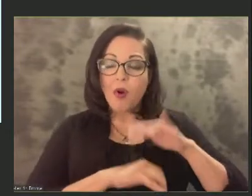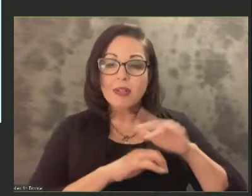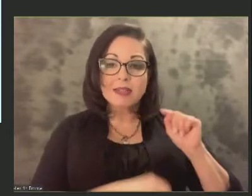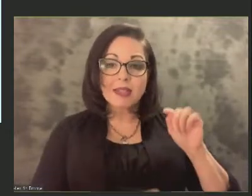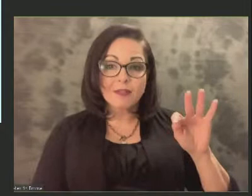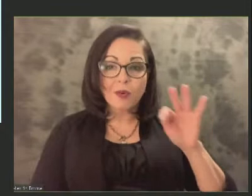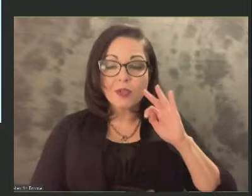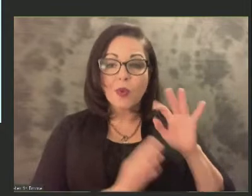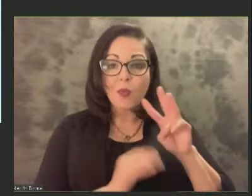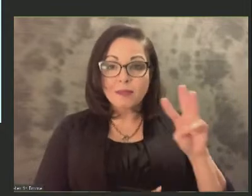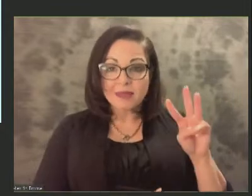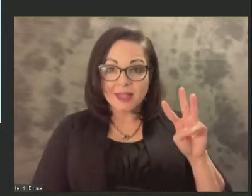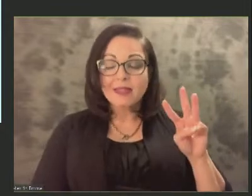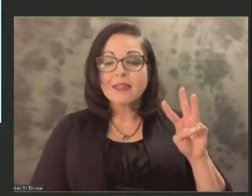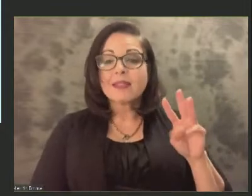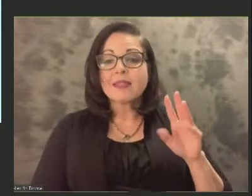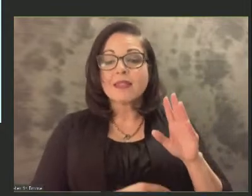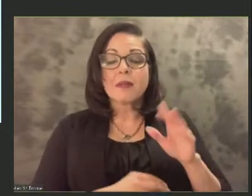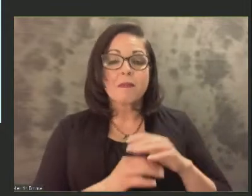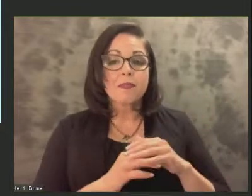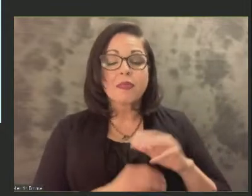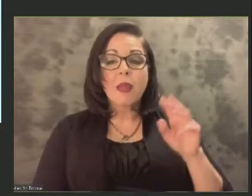force website at